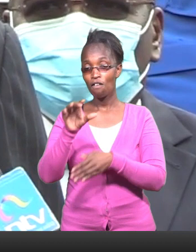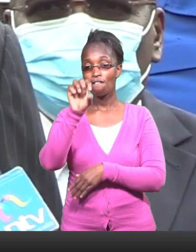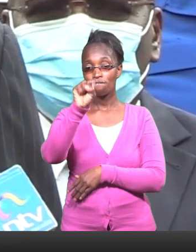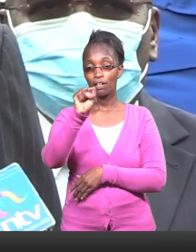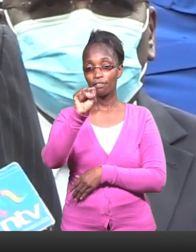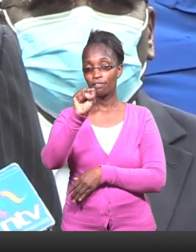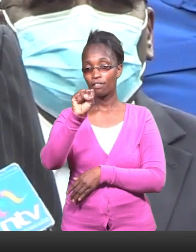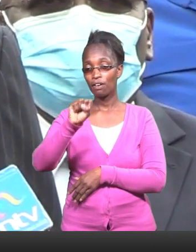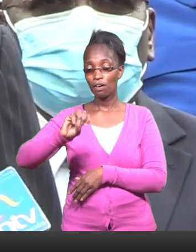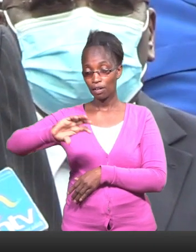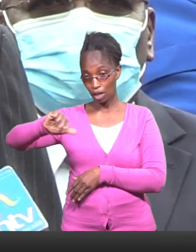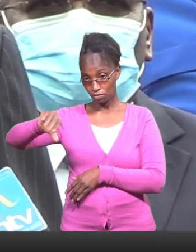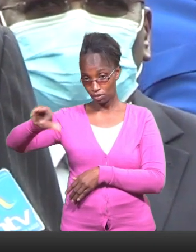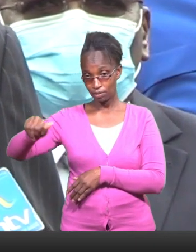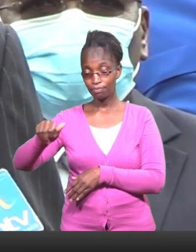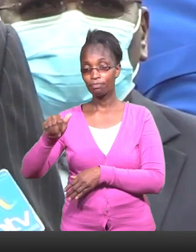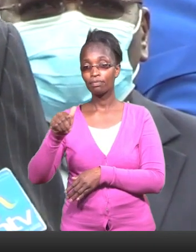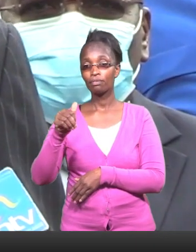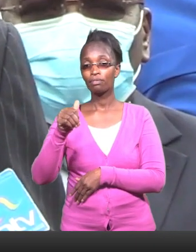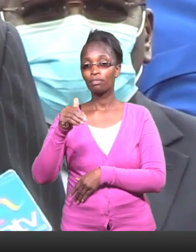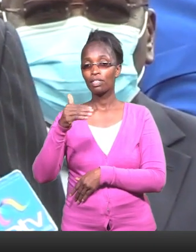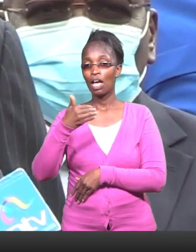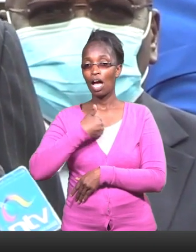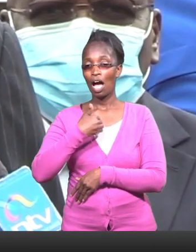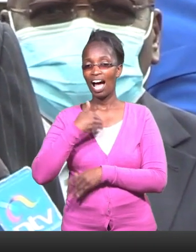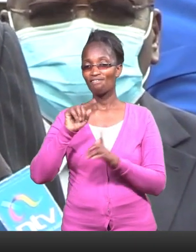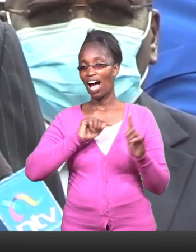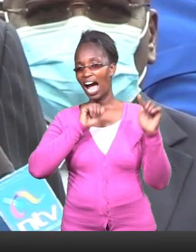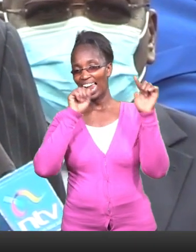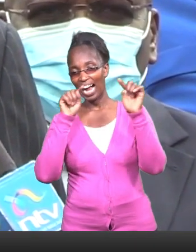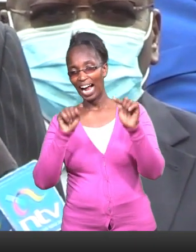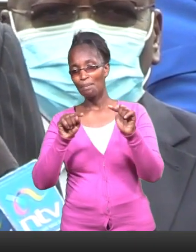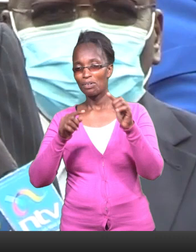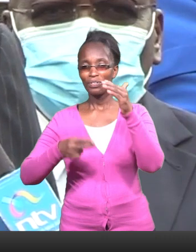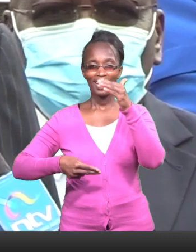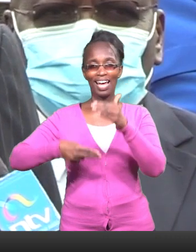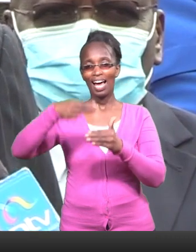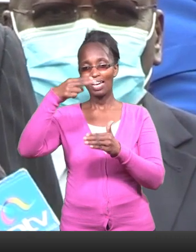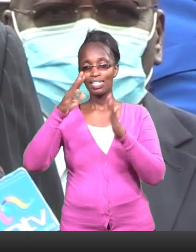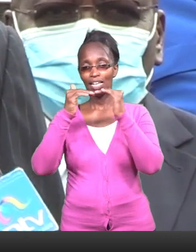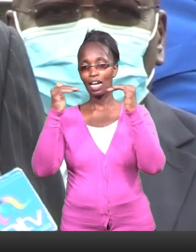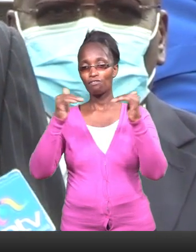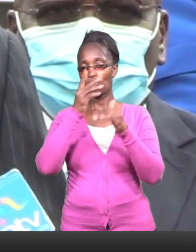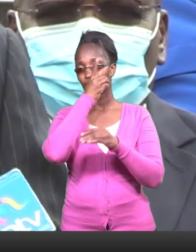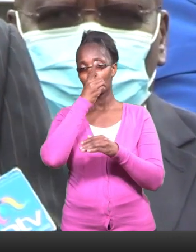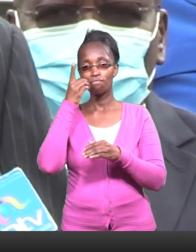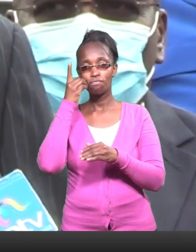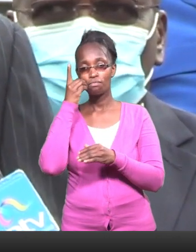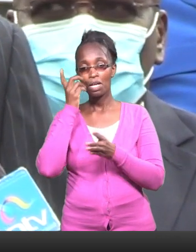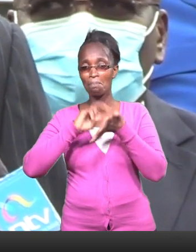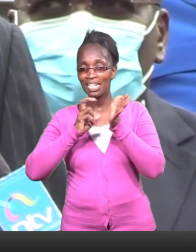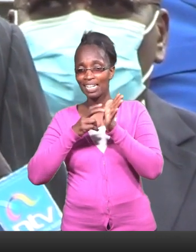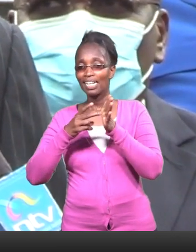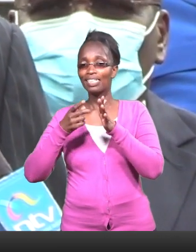speak, 5 counties have gone into the alarm stage, meaning the drought is worsening